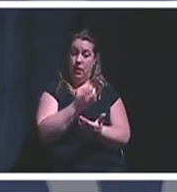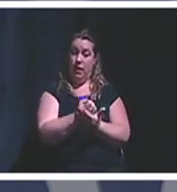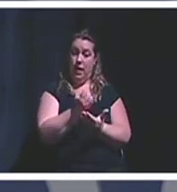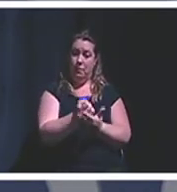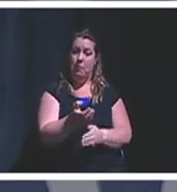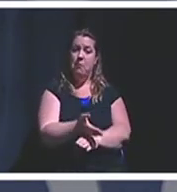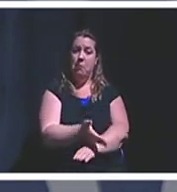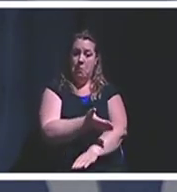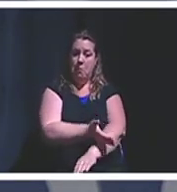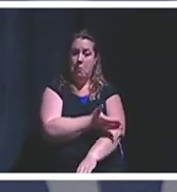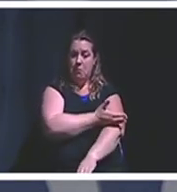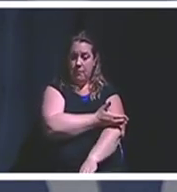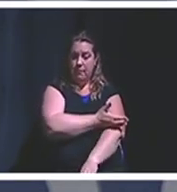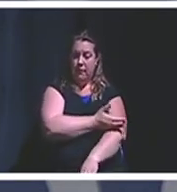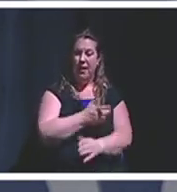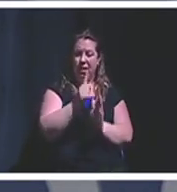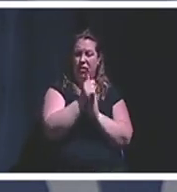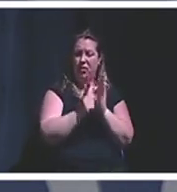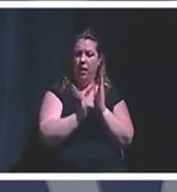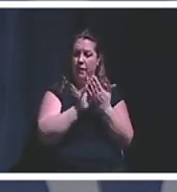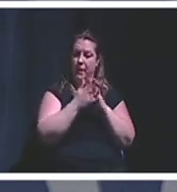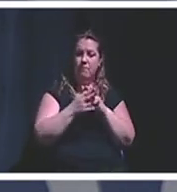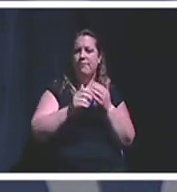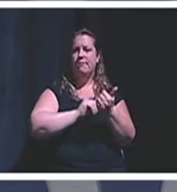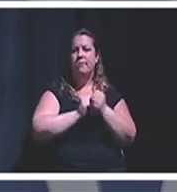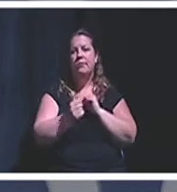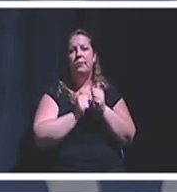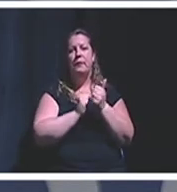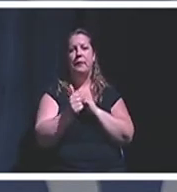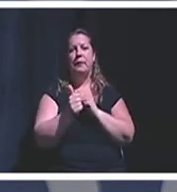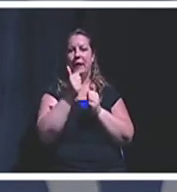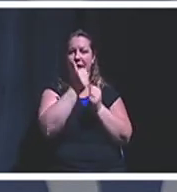practice of law is becoming more competitive with each new lawyer.